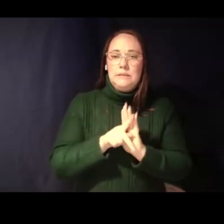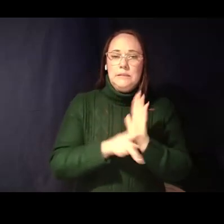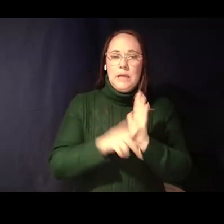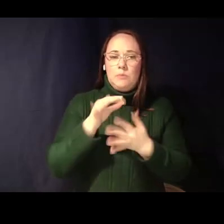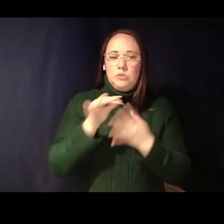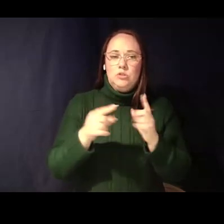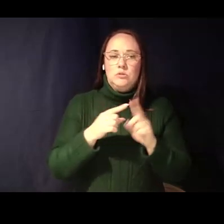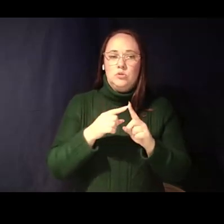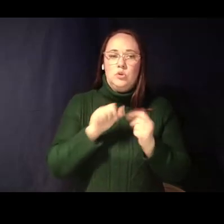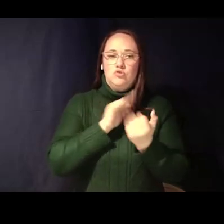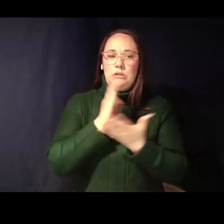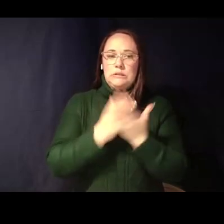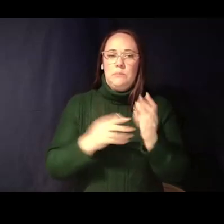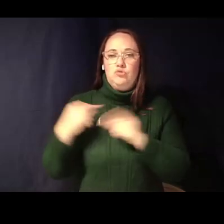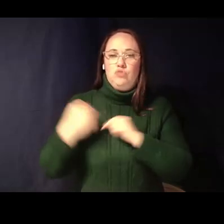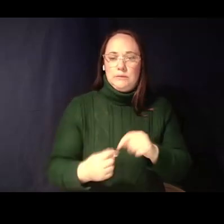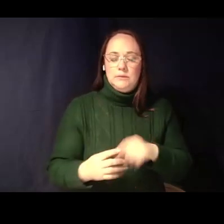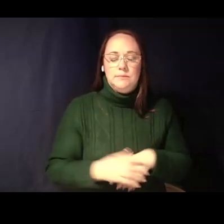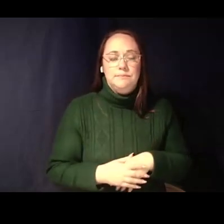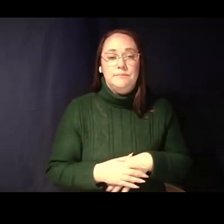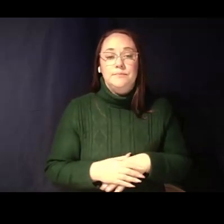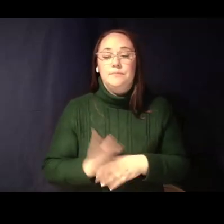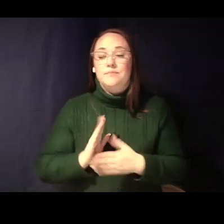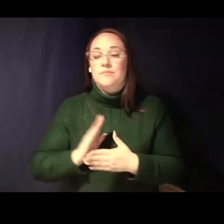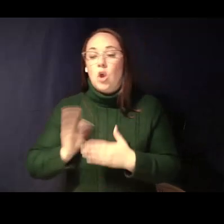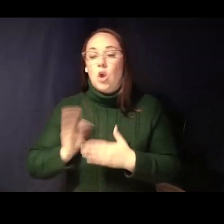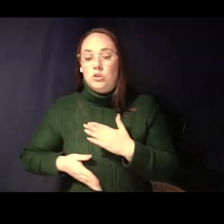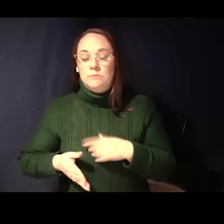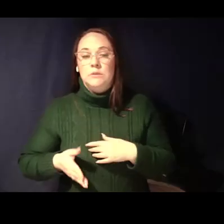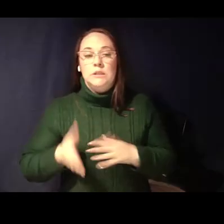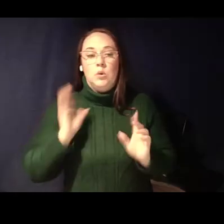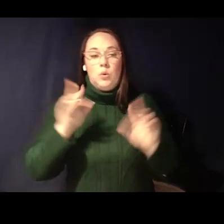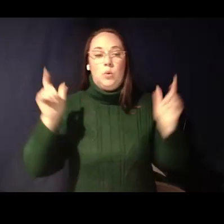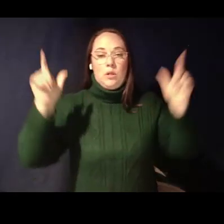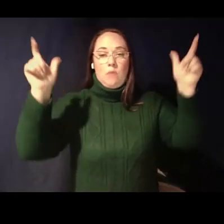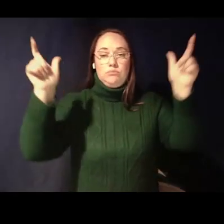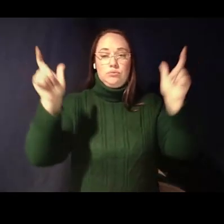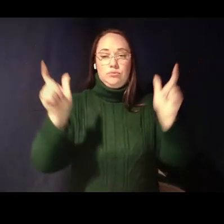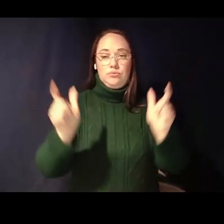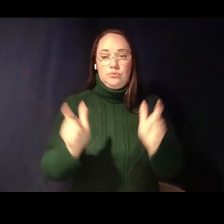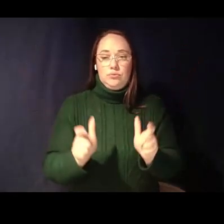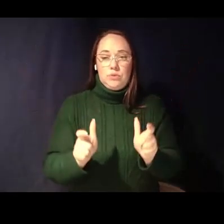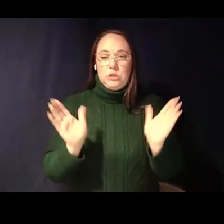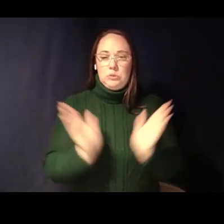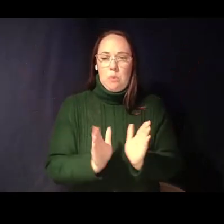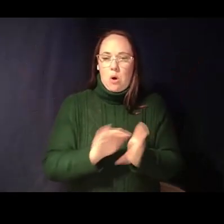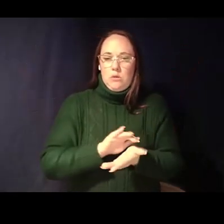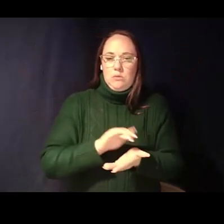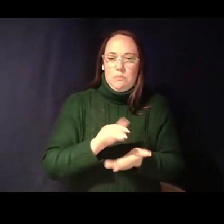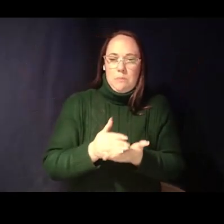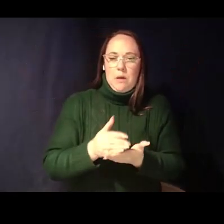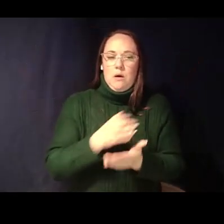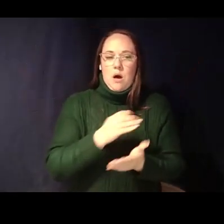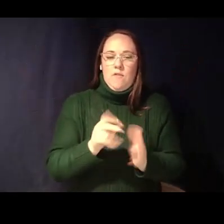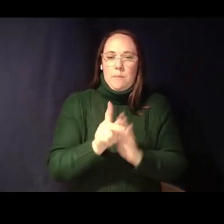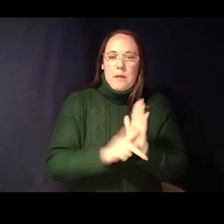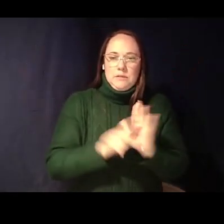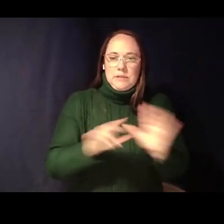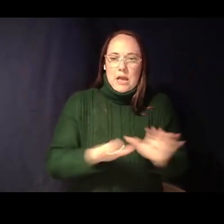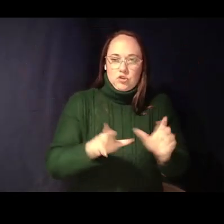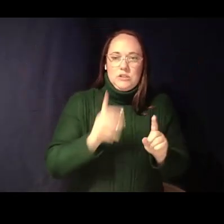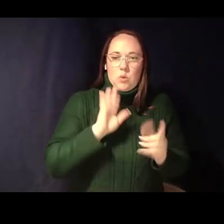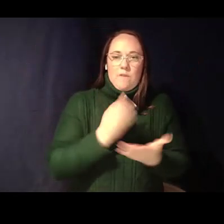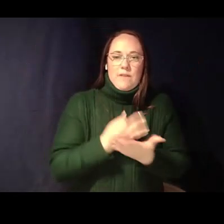those trends. Ultimately, as I said before, we're going to narrow this down to a small number of policy actions that we'll do financial and